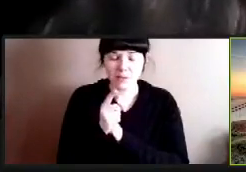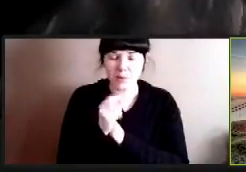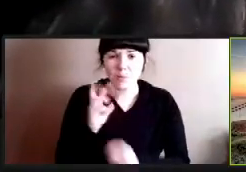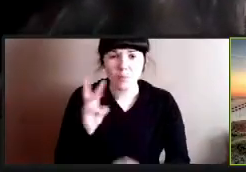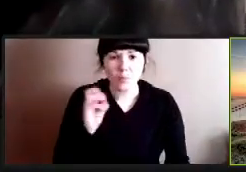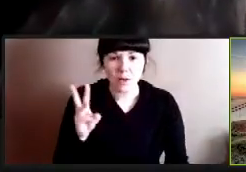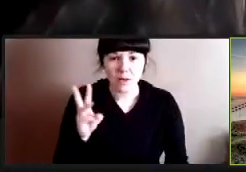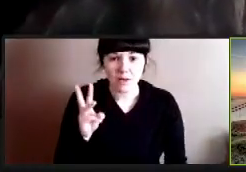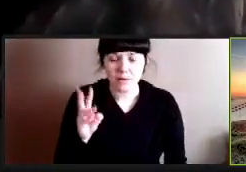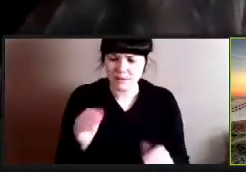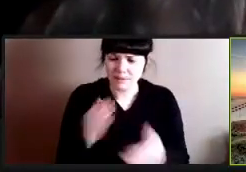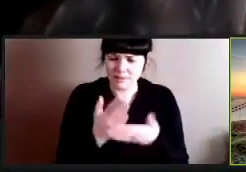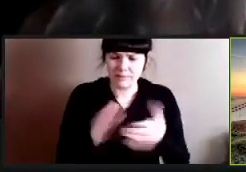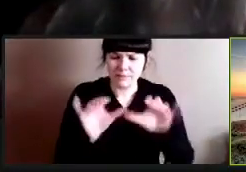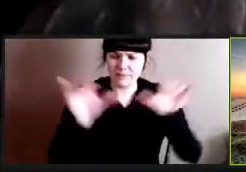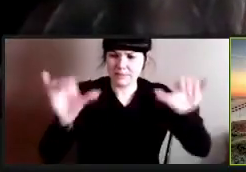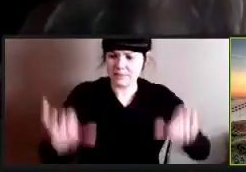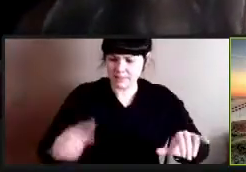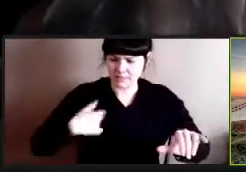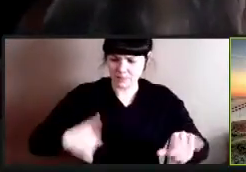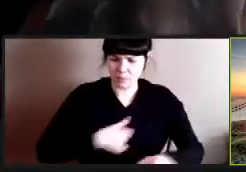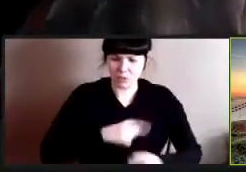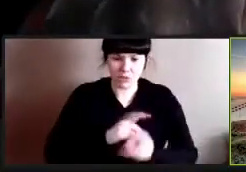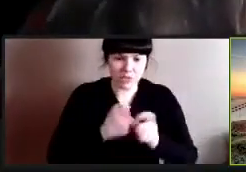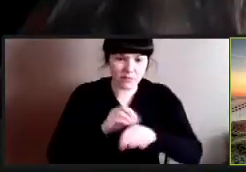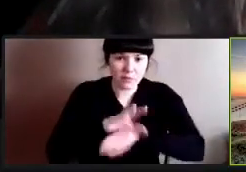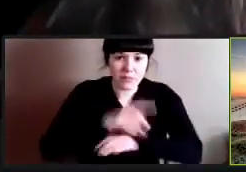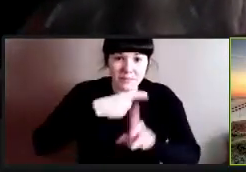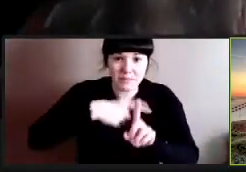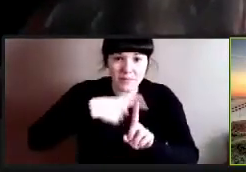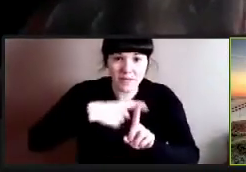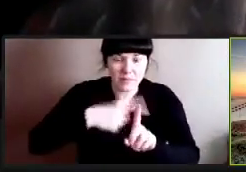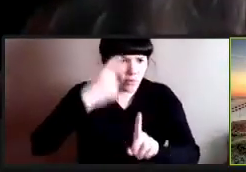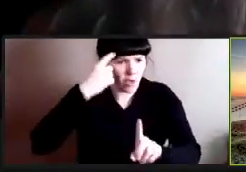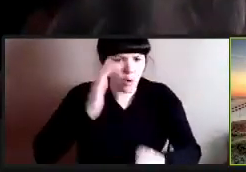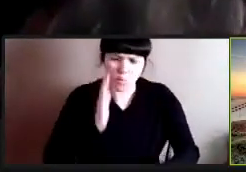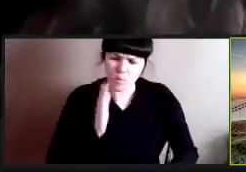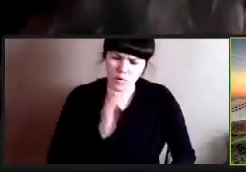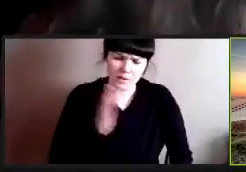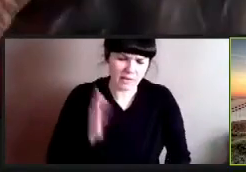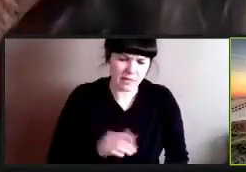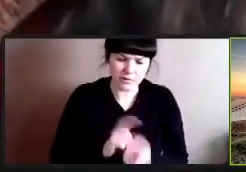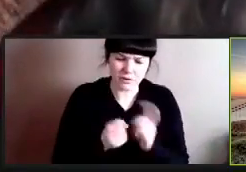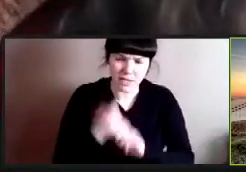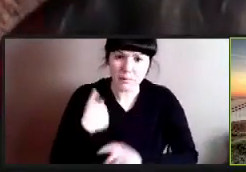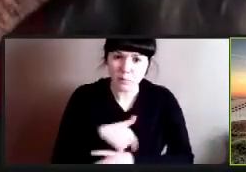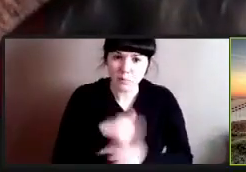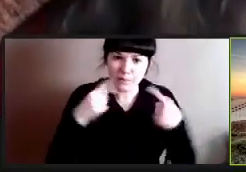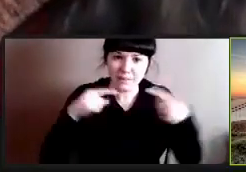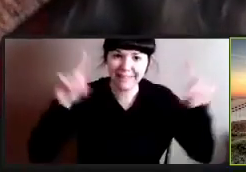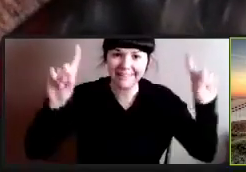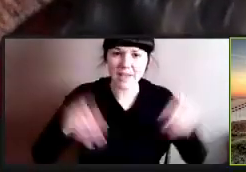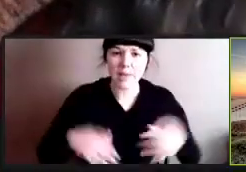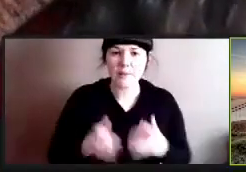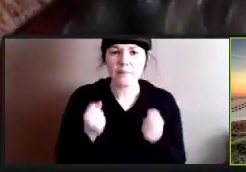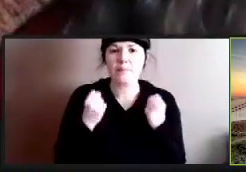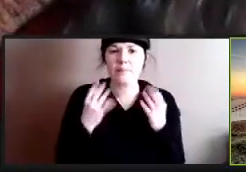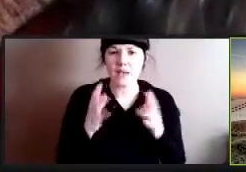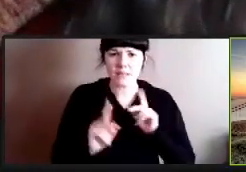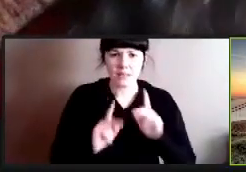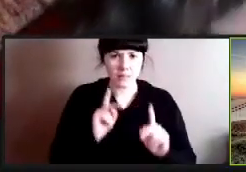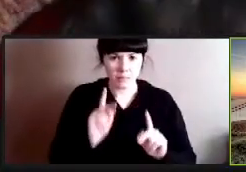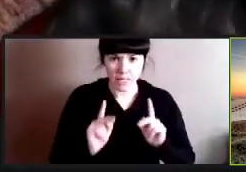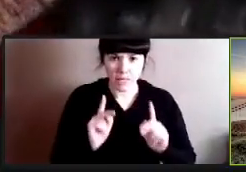changed. There's been a lot of people that stepped up to the plate to make sure that our communities are being, you